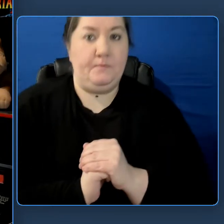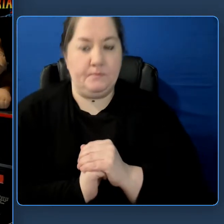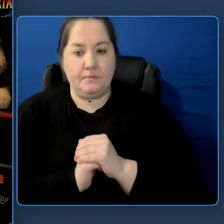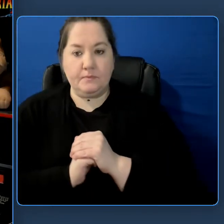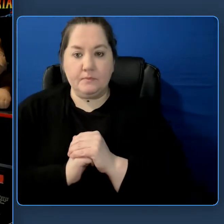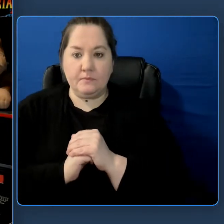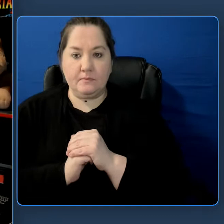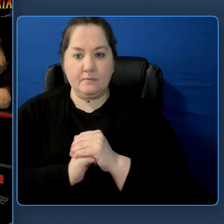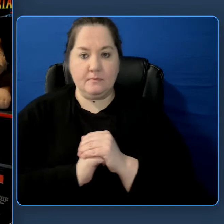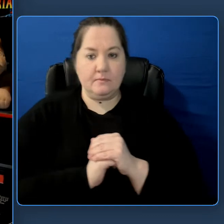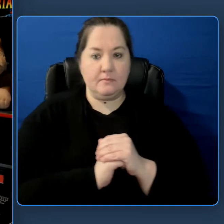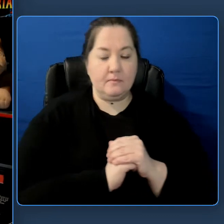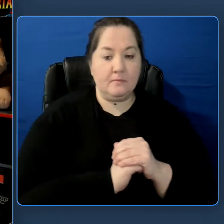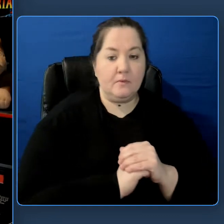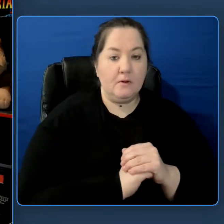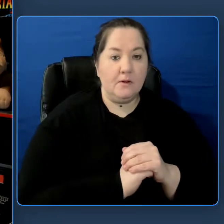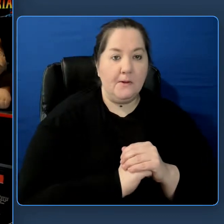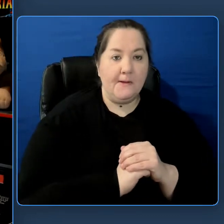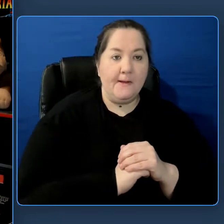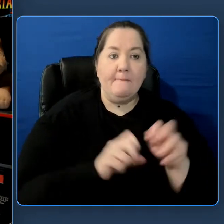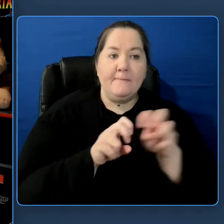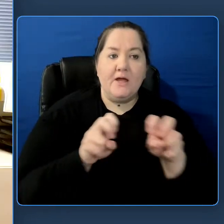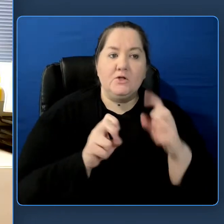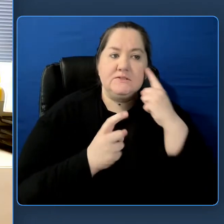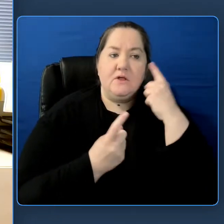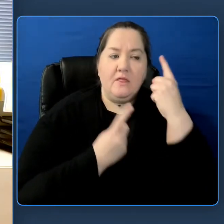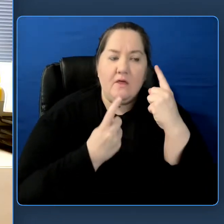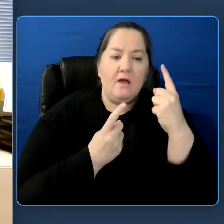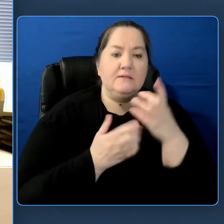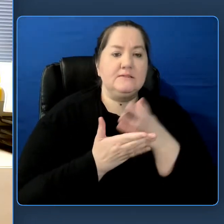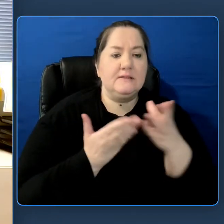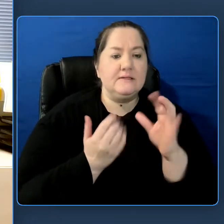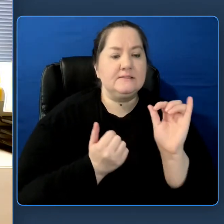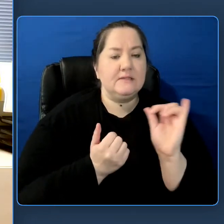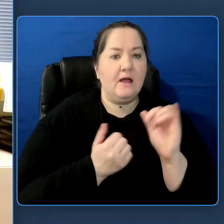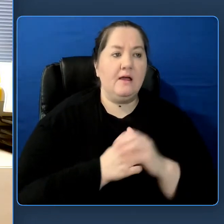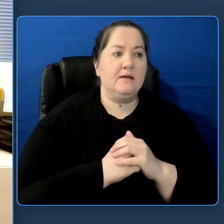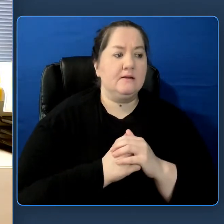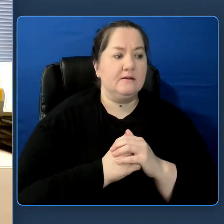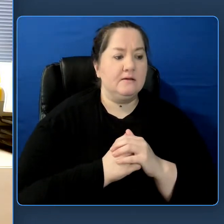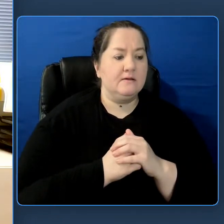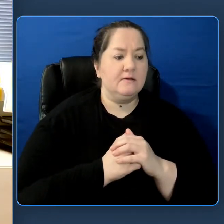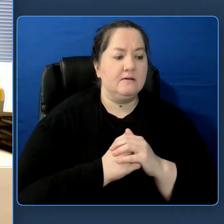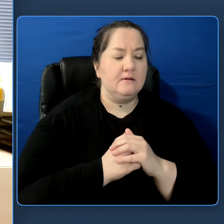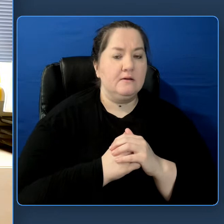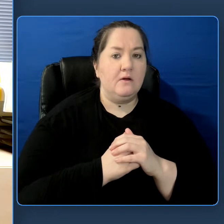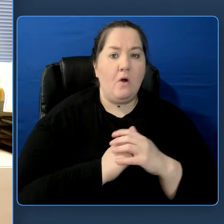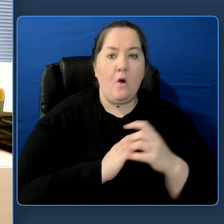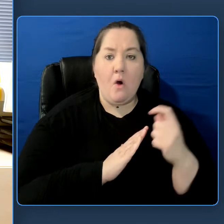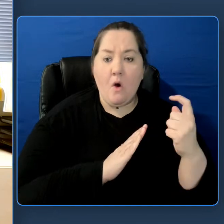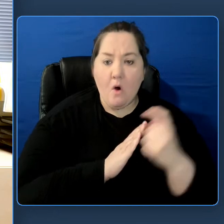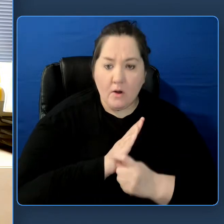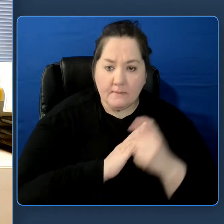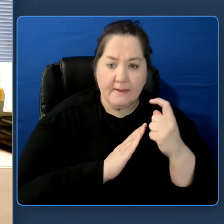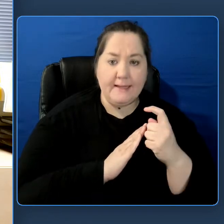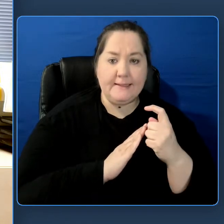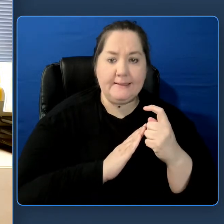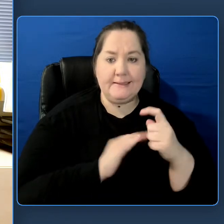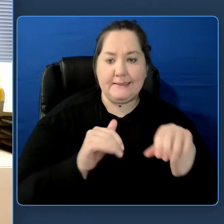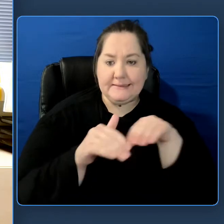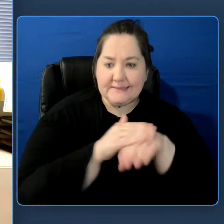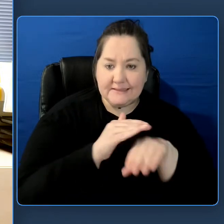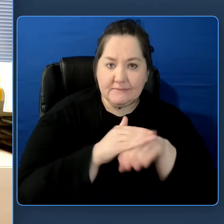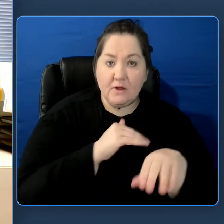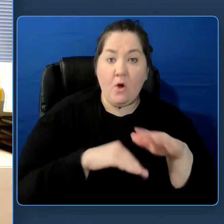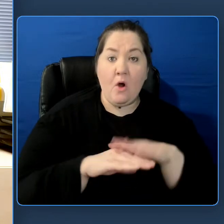What are the panel's thoughts about things like the automated